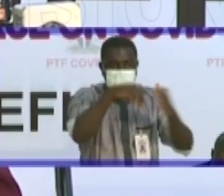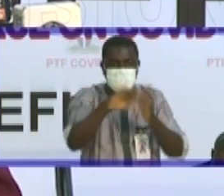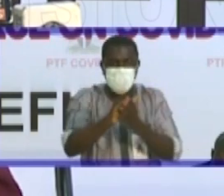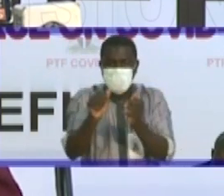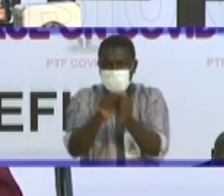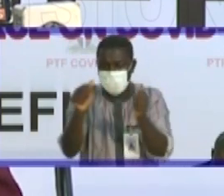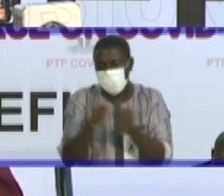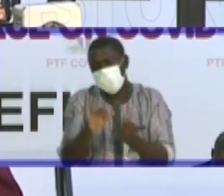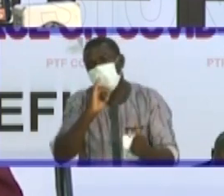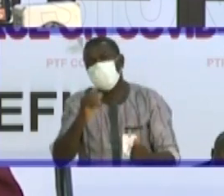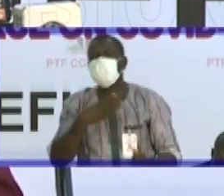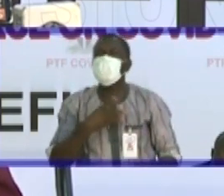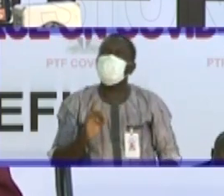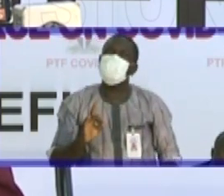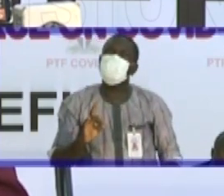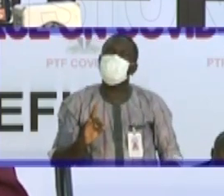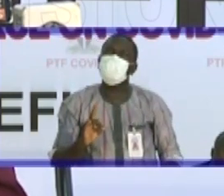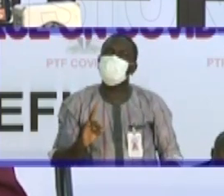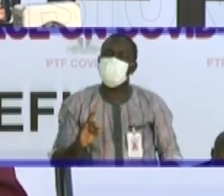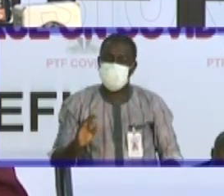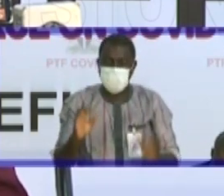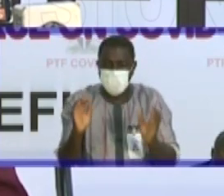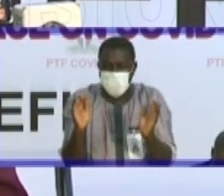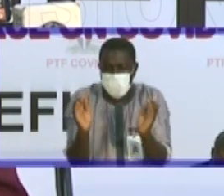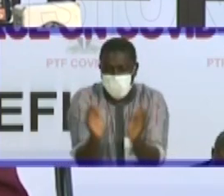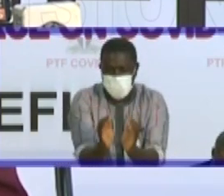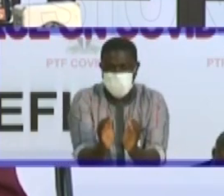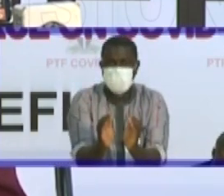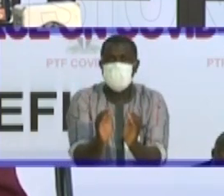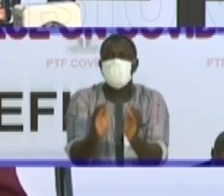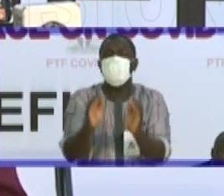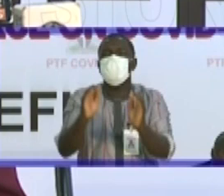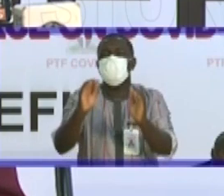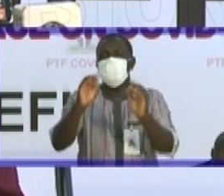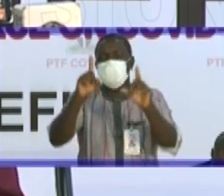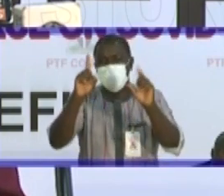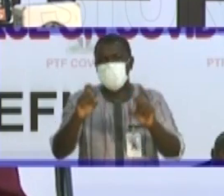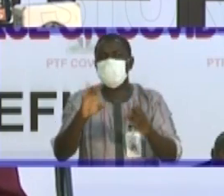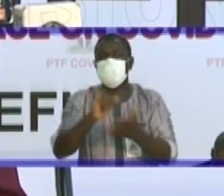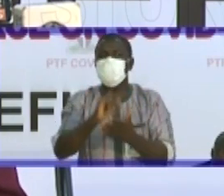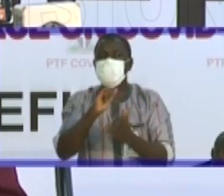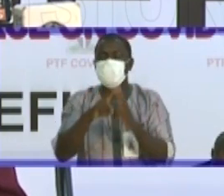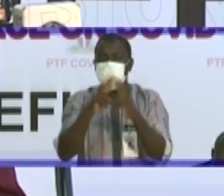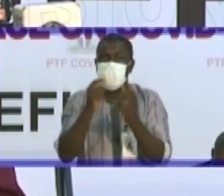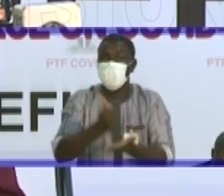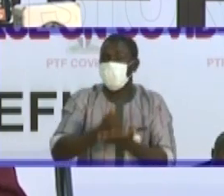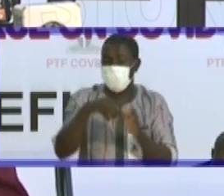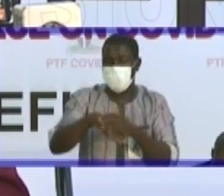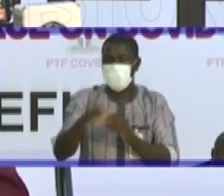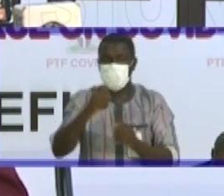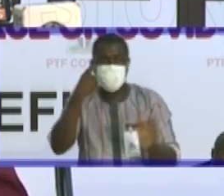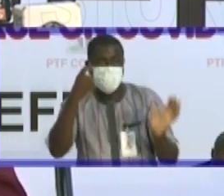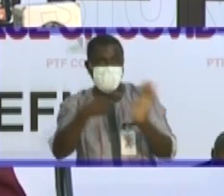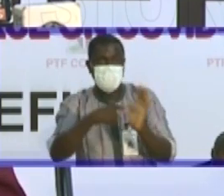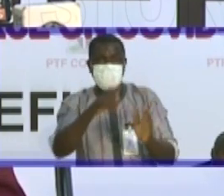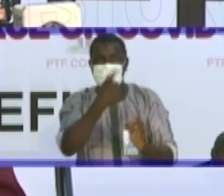is like a cluster testing, which has been very helpful in being able to identify cases. That's why you